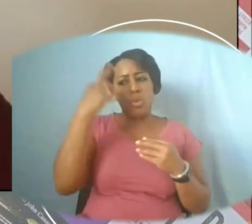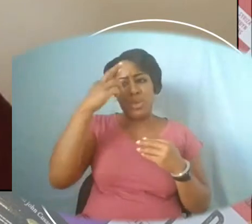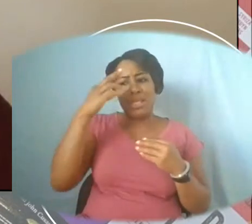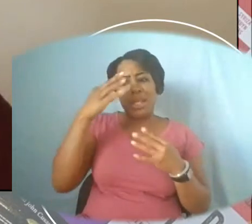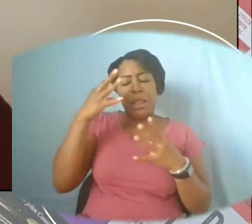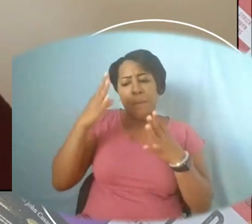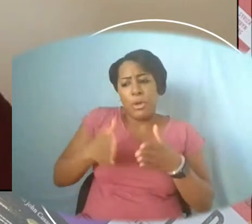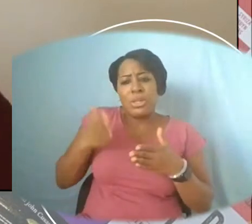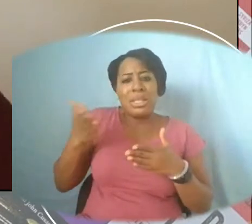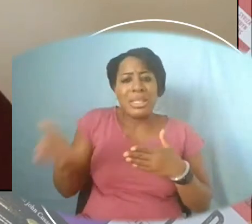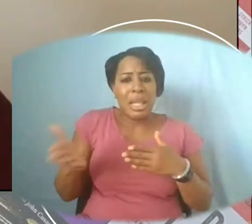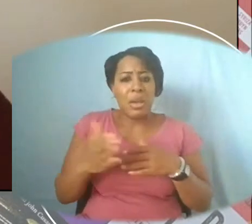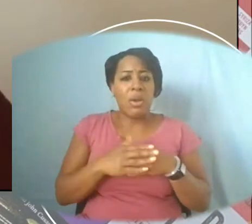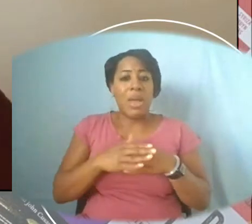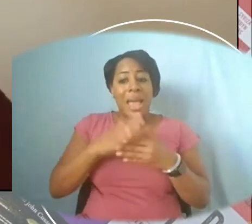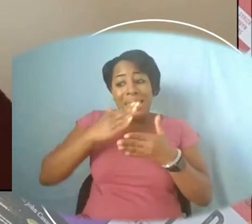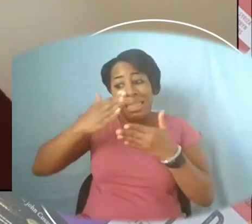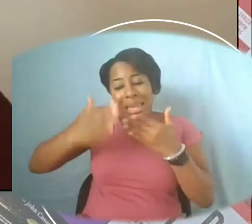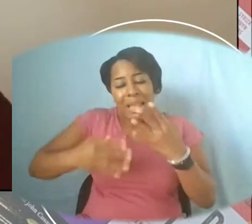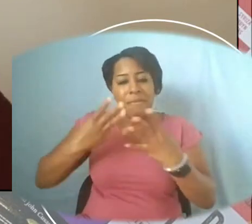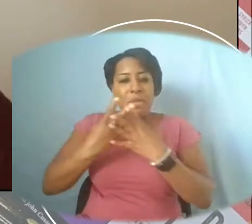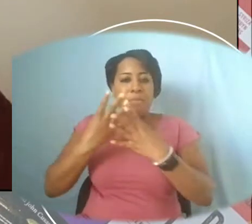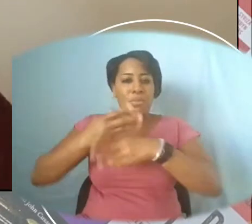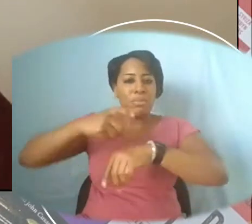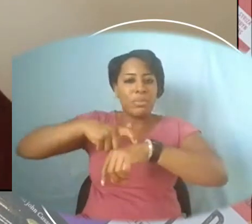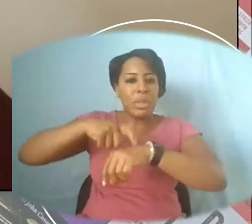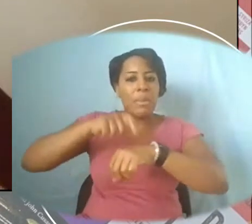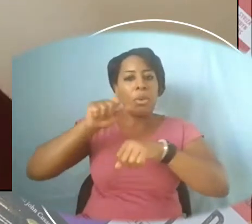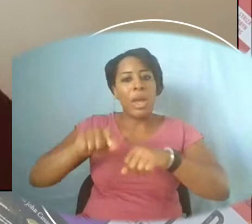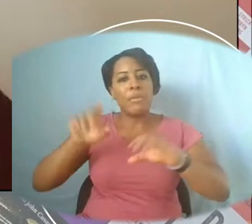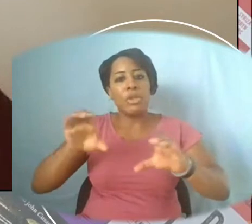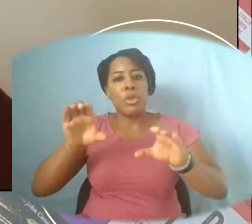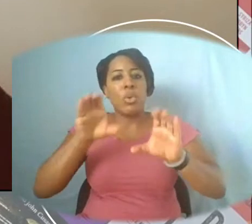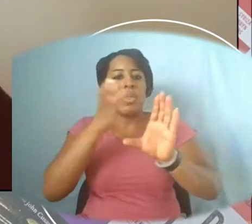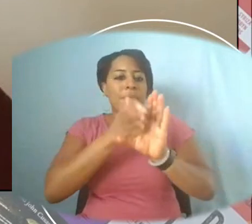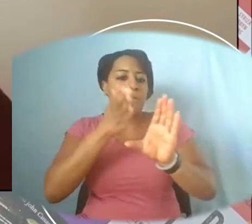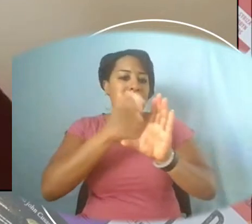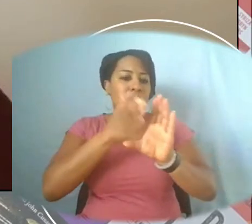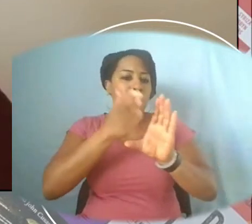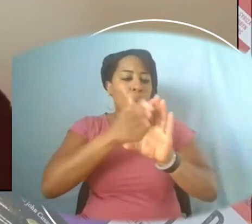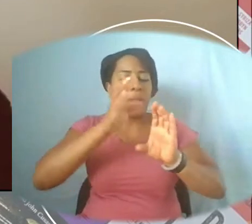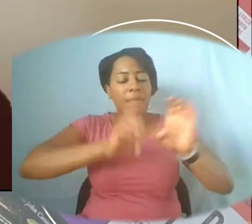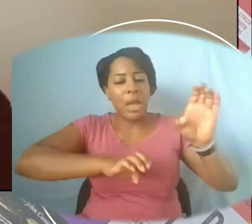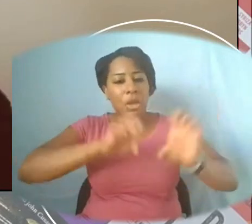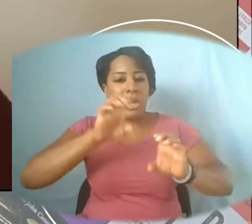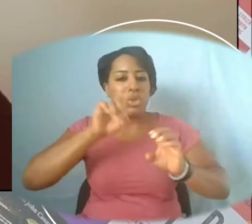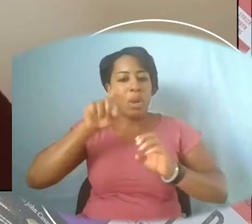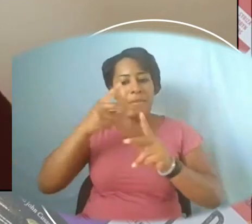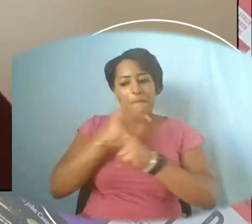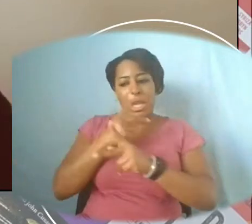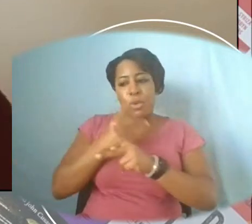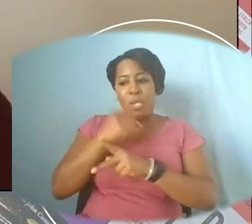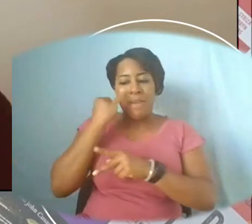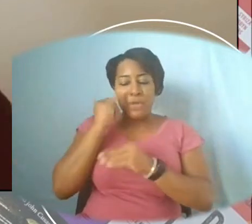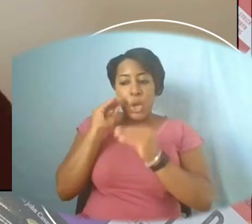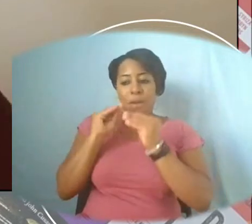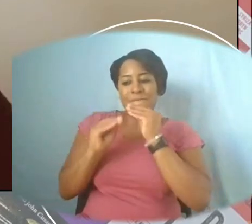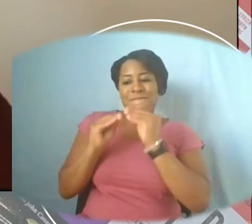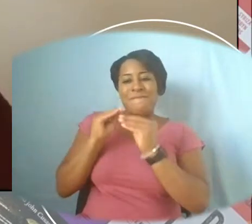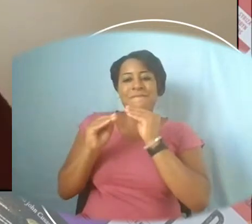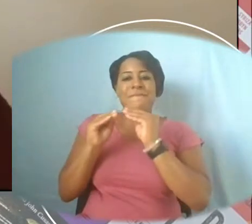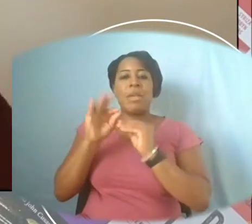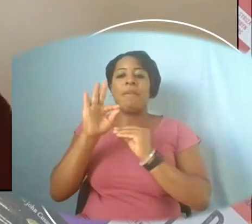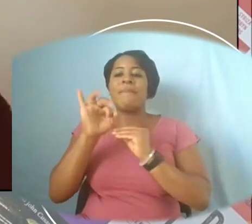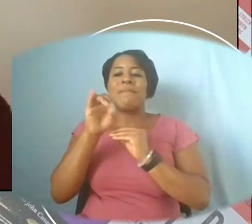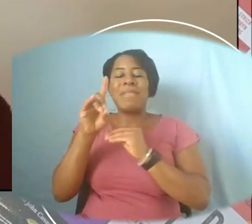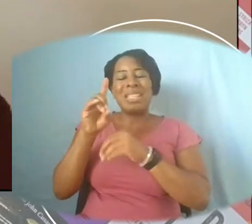psychological evaluations and you have to figure out if you're fixed enough. Why not at the beginning of your time? Why was I in